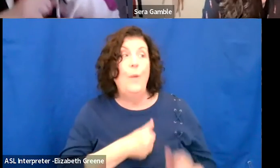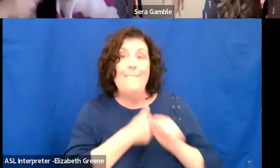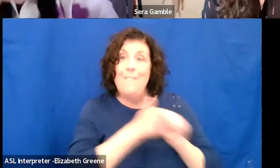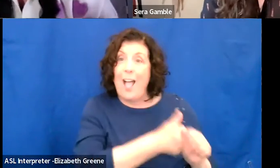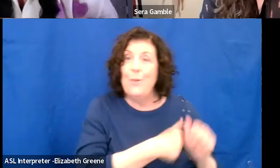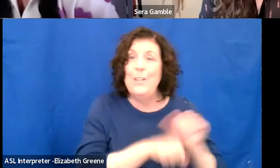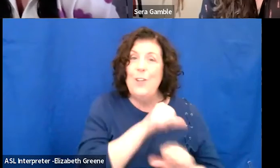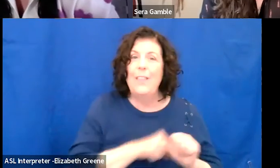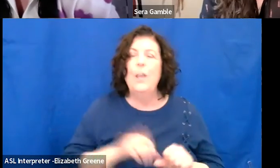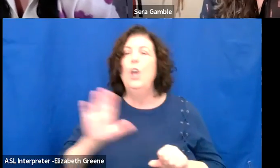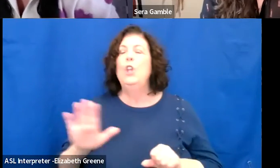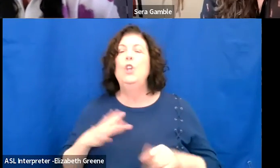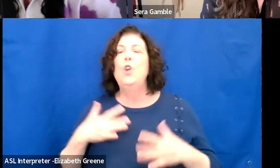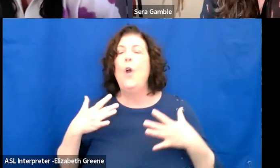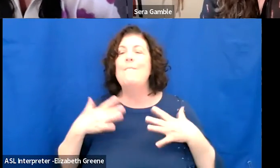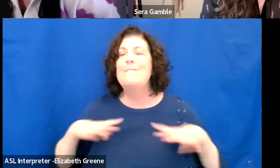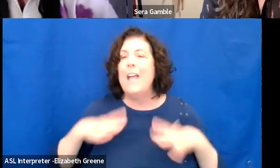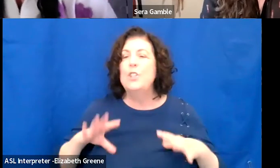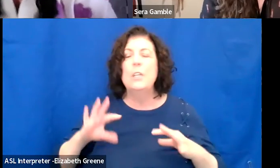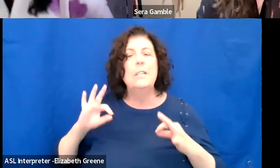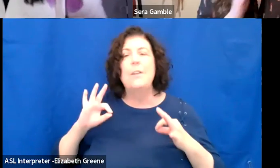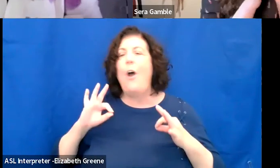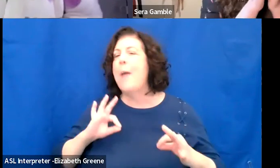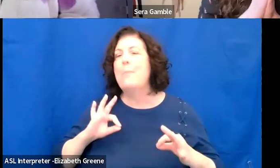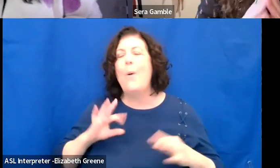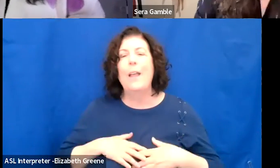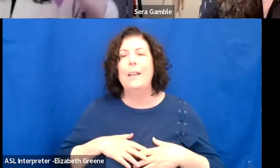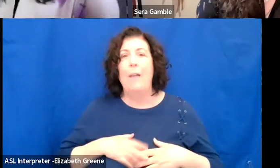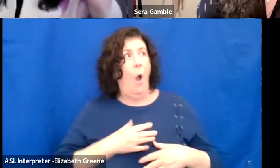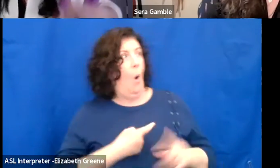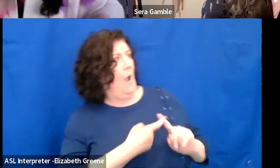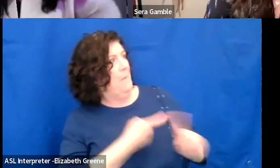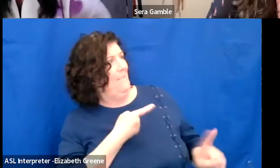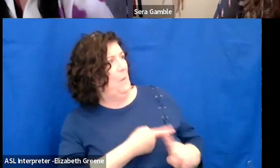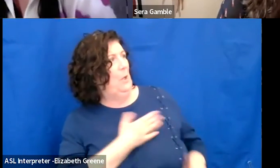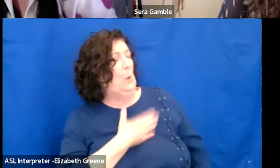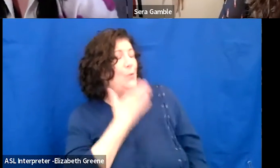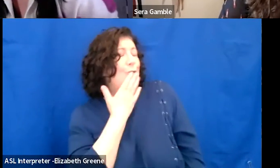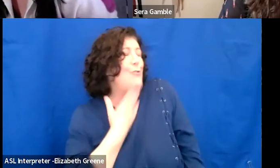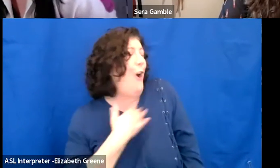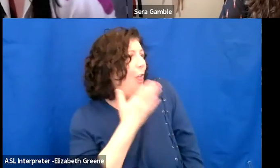your fashion is on point. I just Sarah, coming from you, darling.